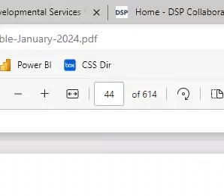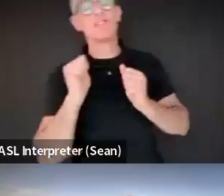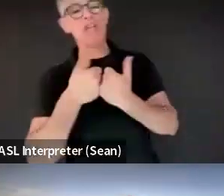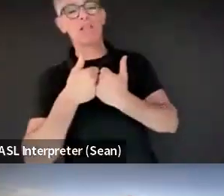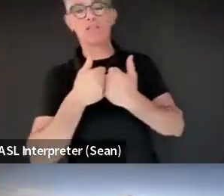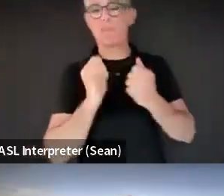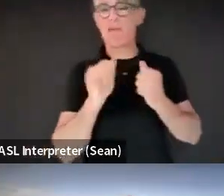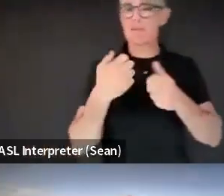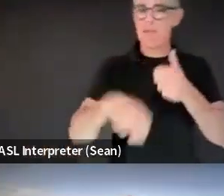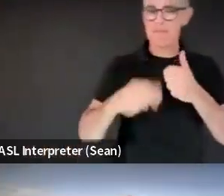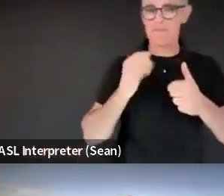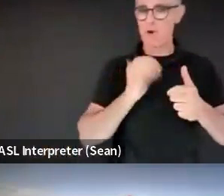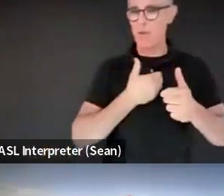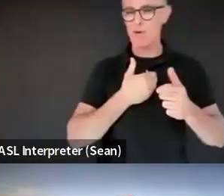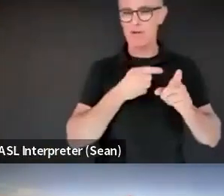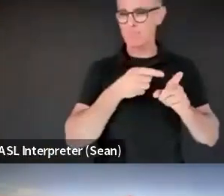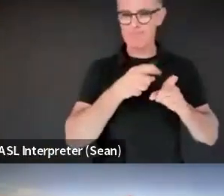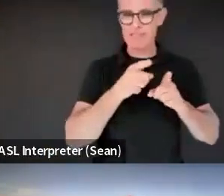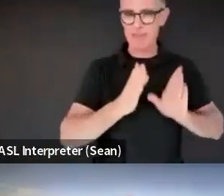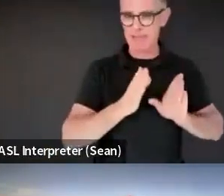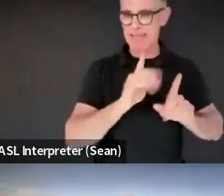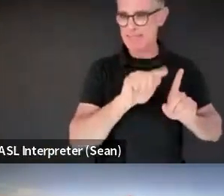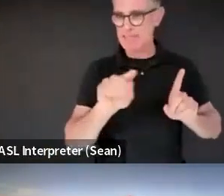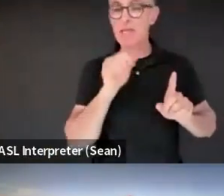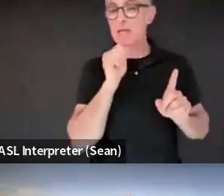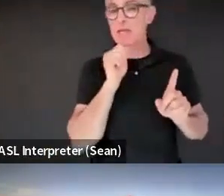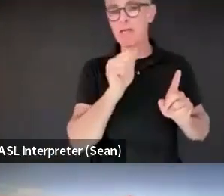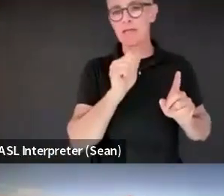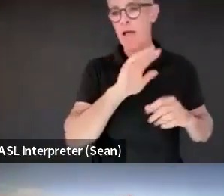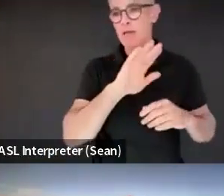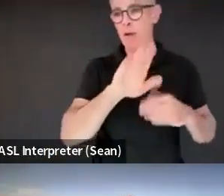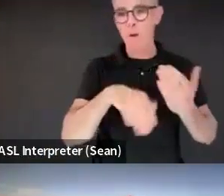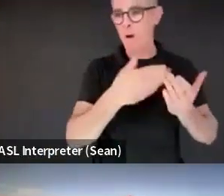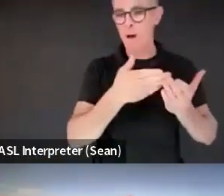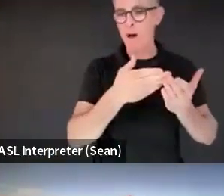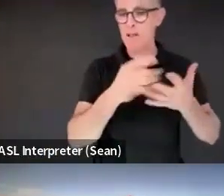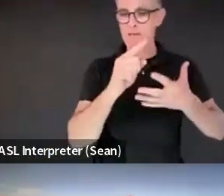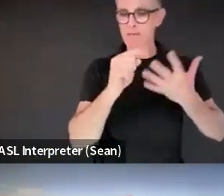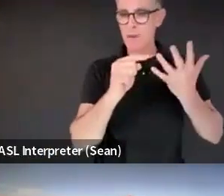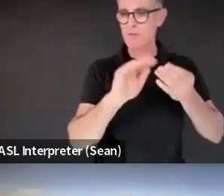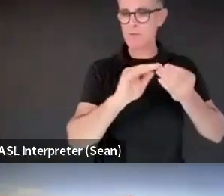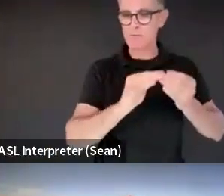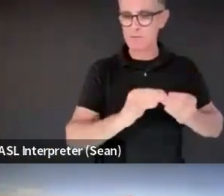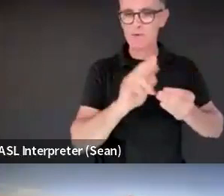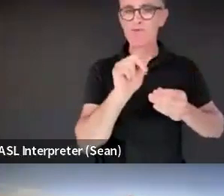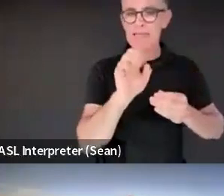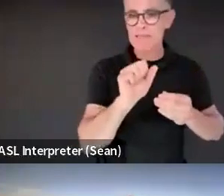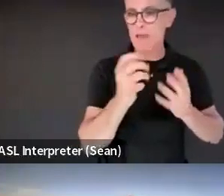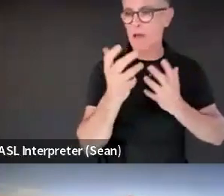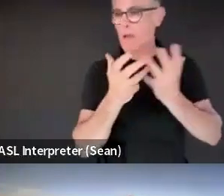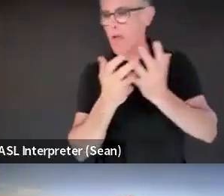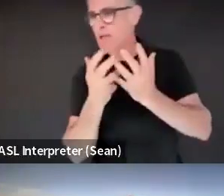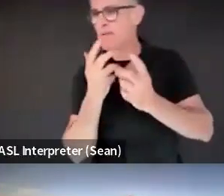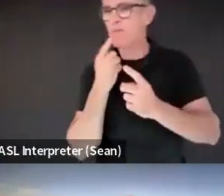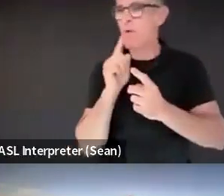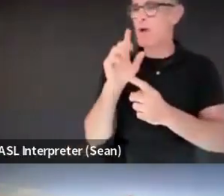tough for our specialists is that not all of the rates like align for some of the like the 055